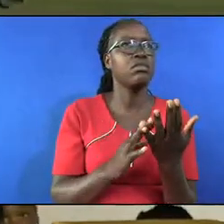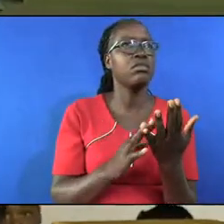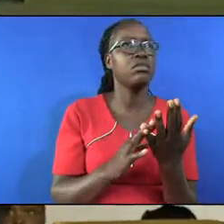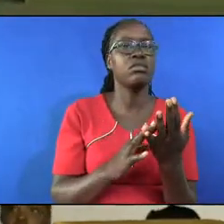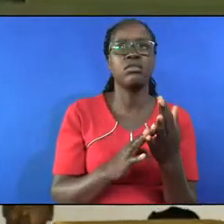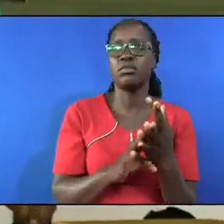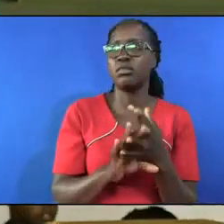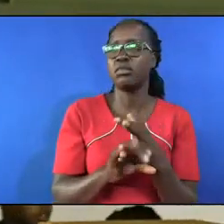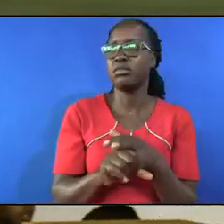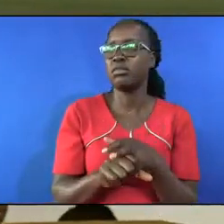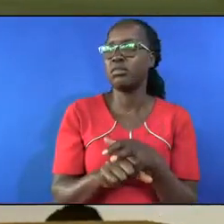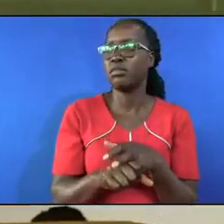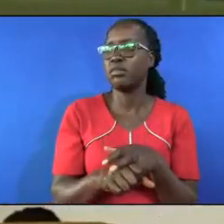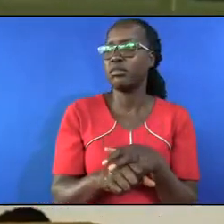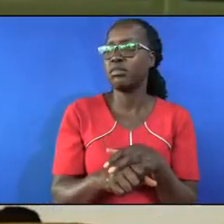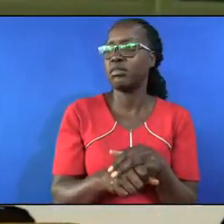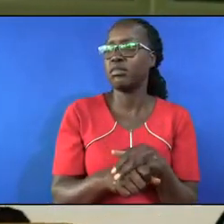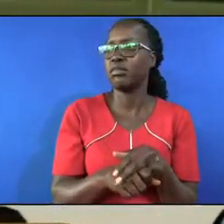about the sons of Eli?